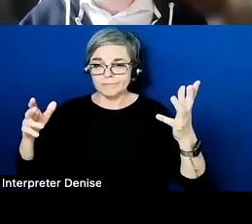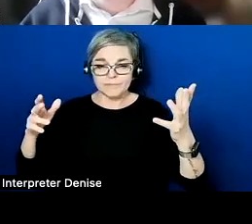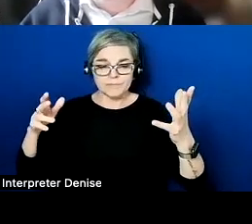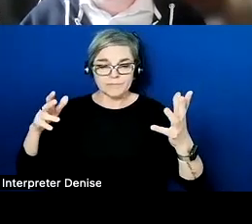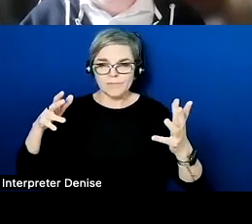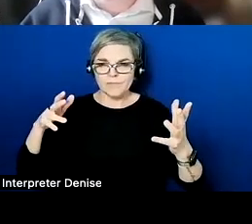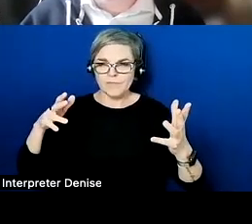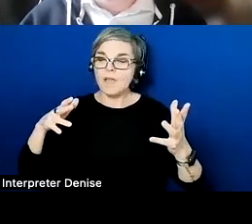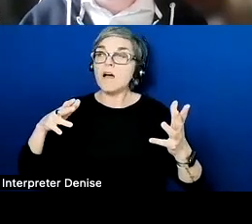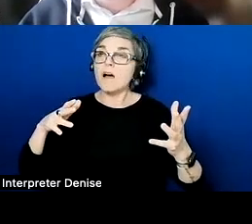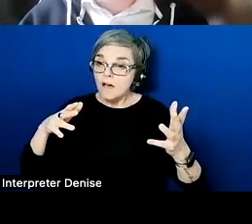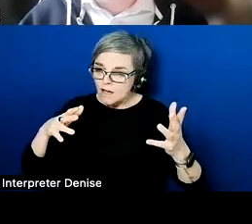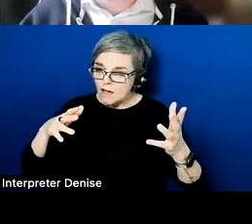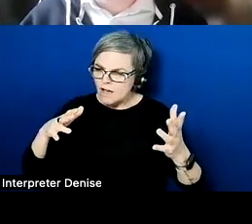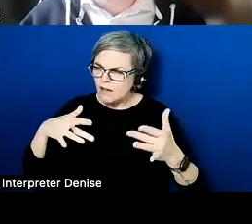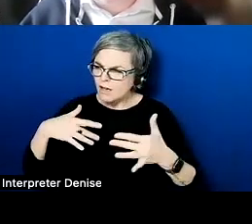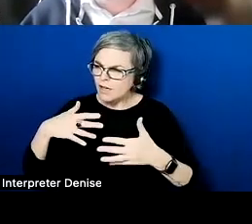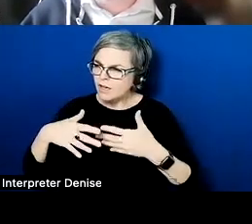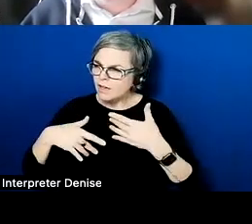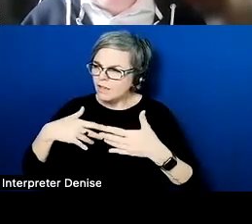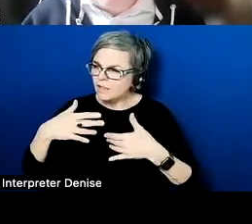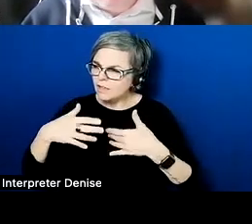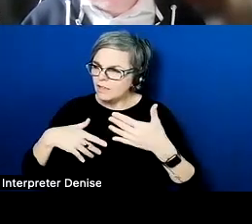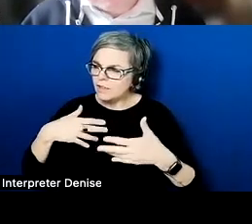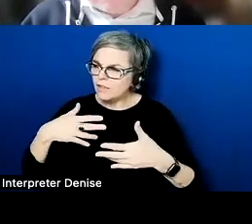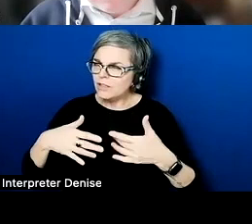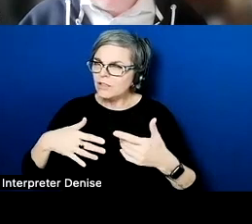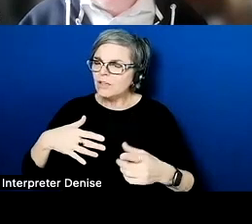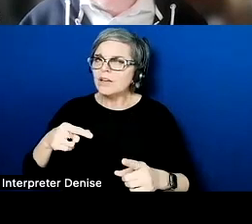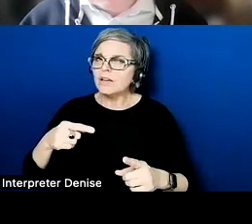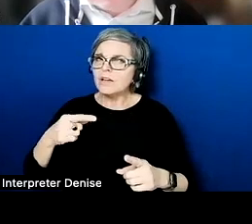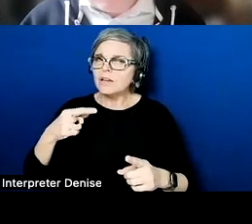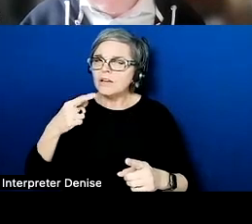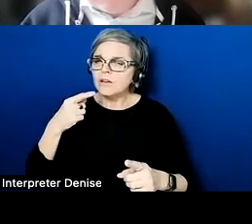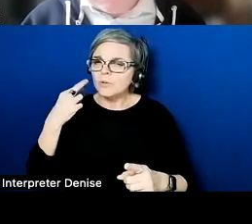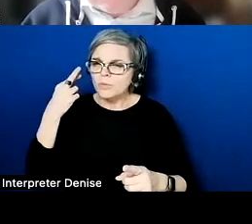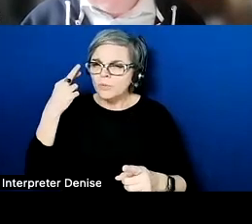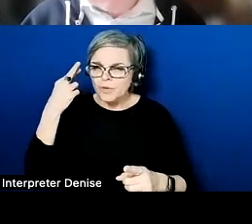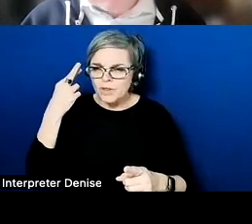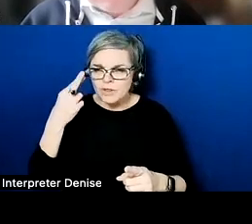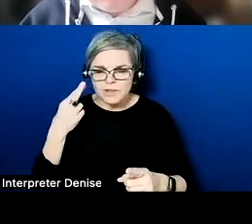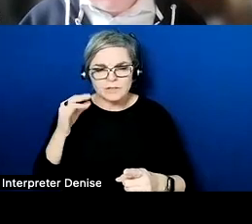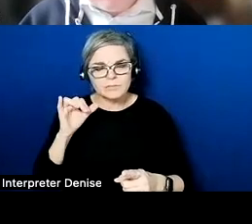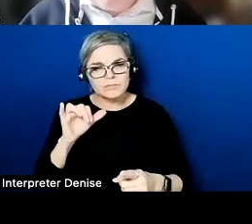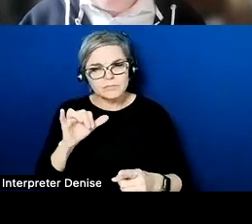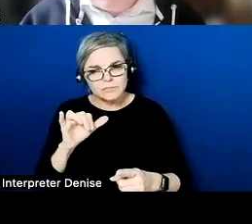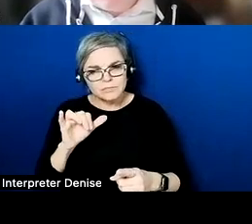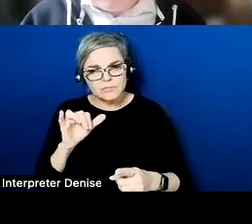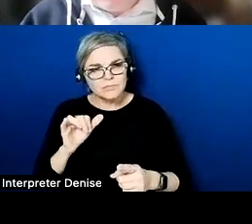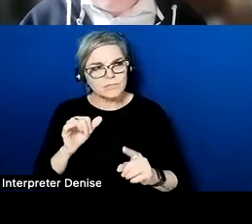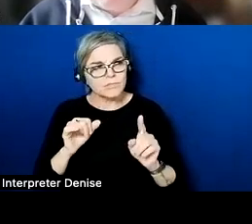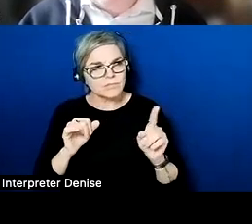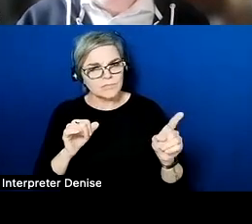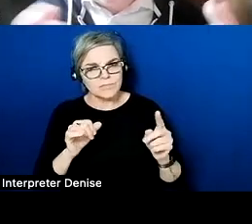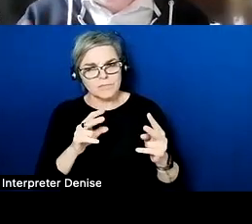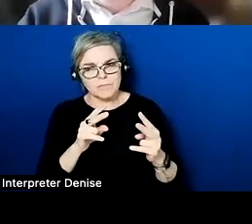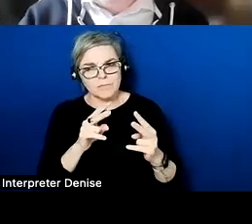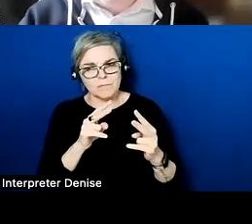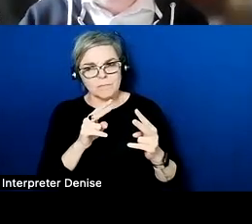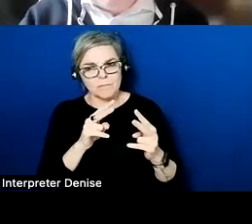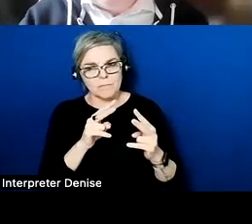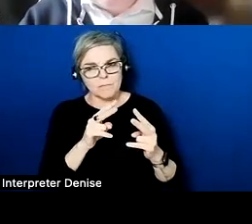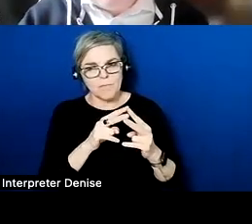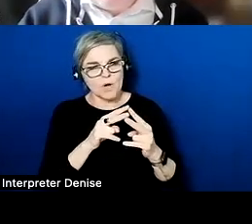out, realised that his communication partners could respond to things if he signed out